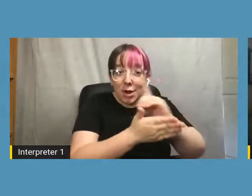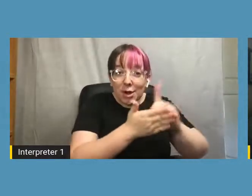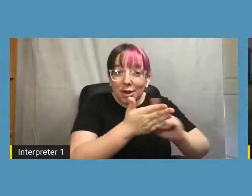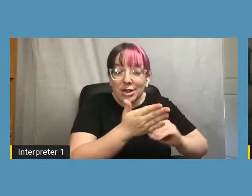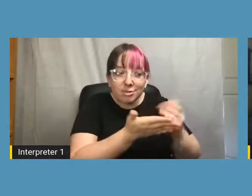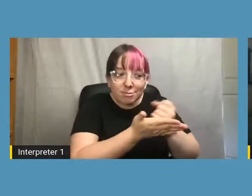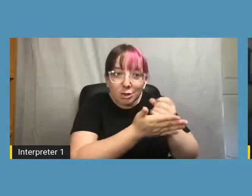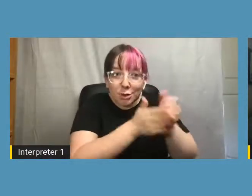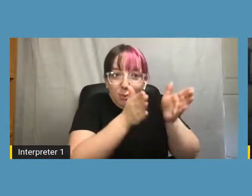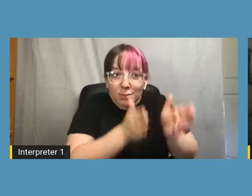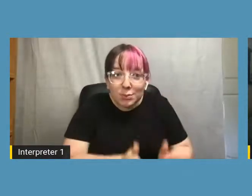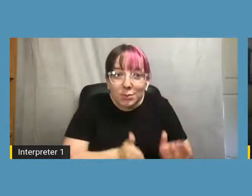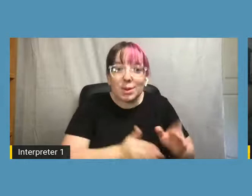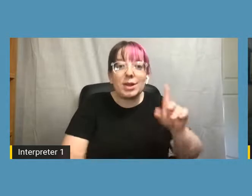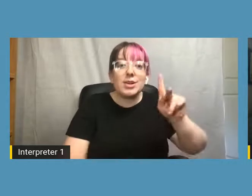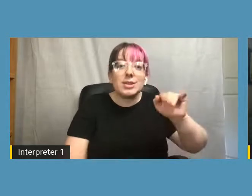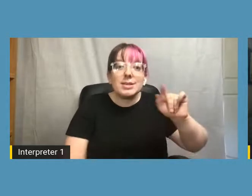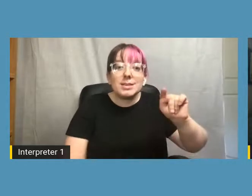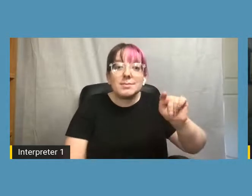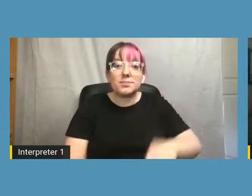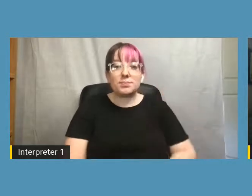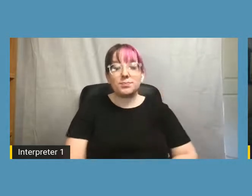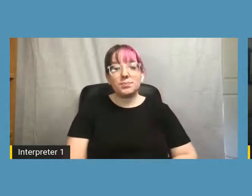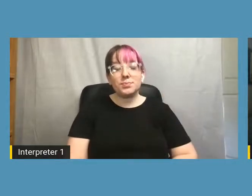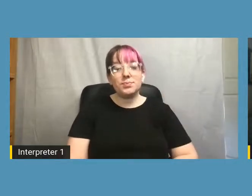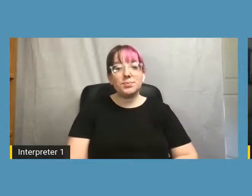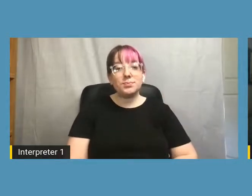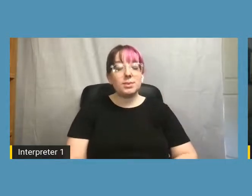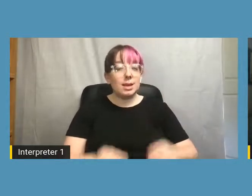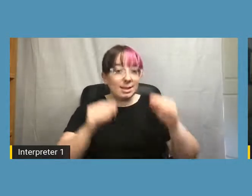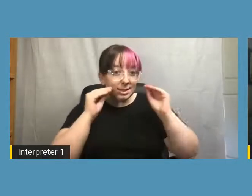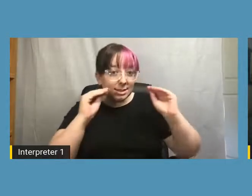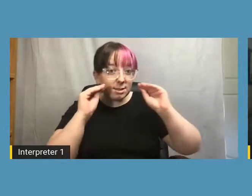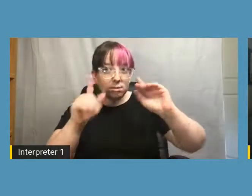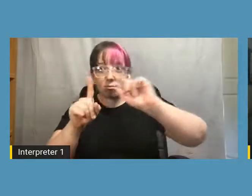has taught at UDLAP and currently teaches at